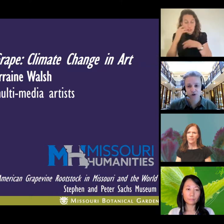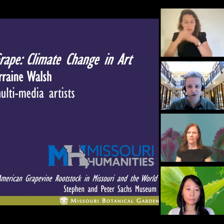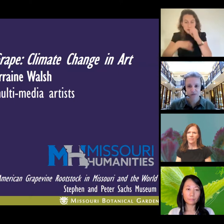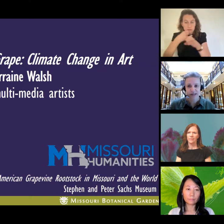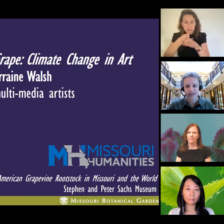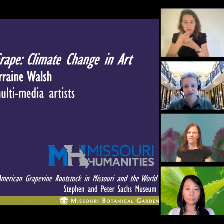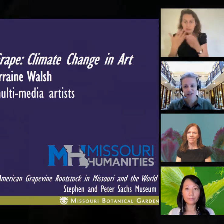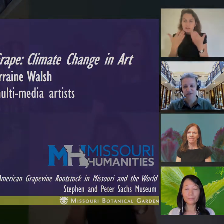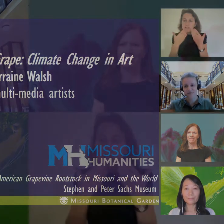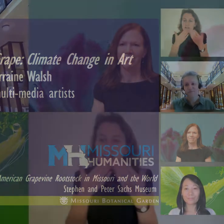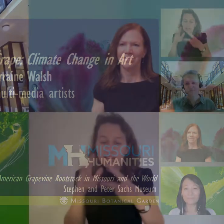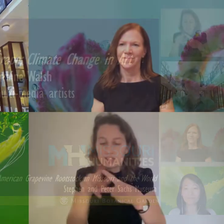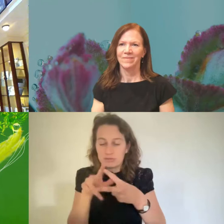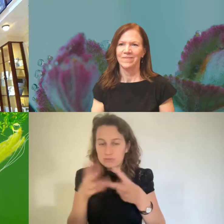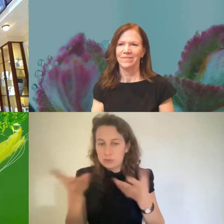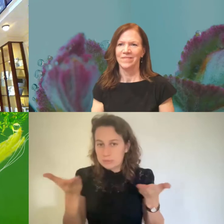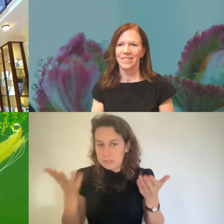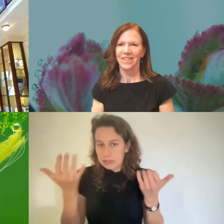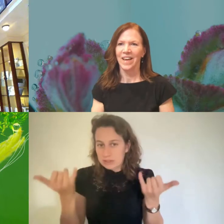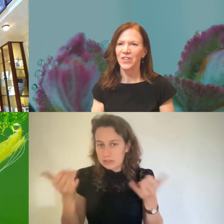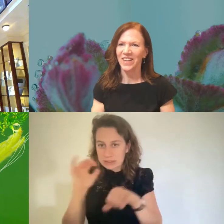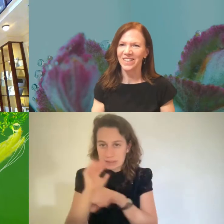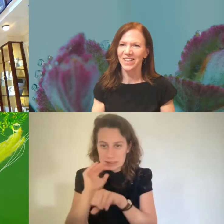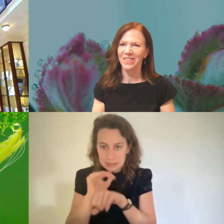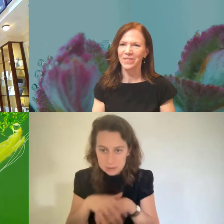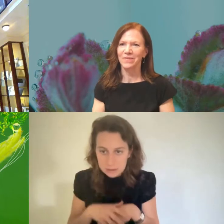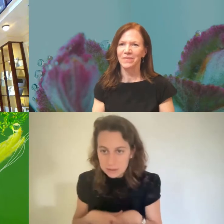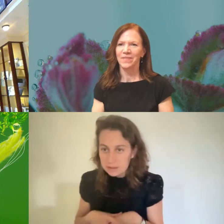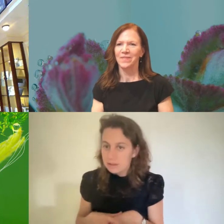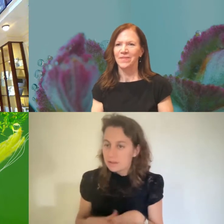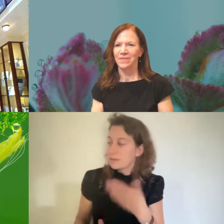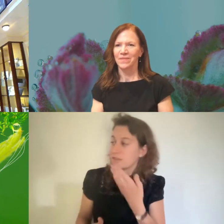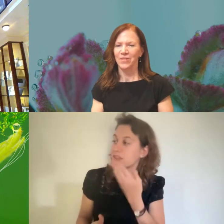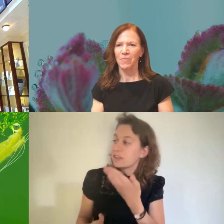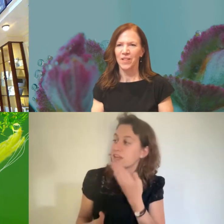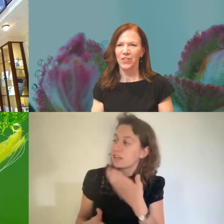thank you so much for being here this evening. Thank you, Neshka.